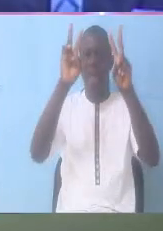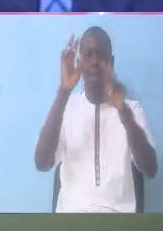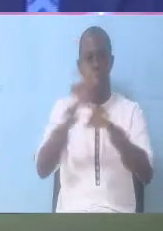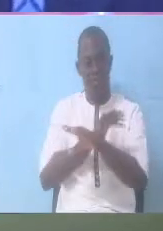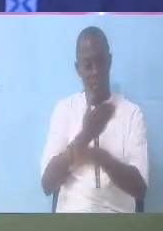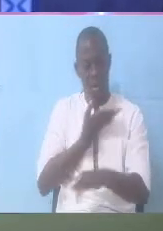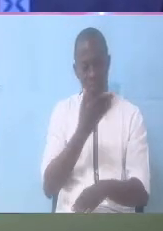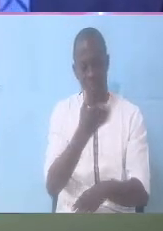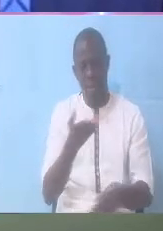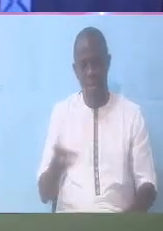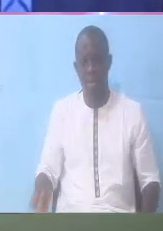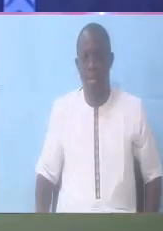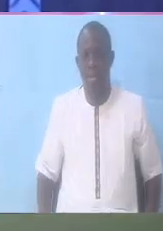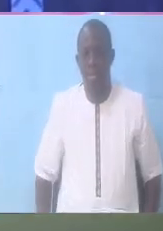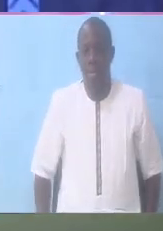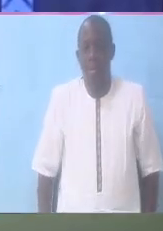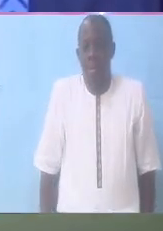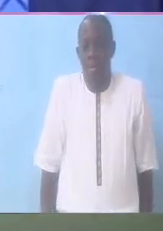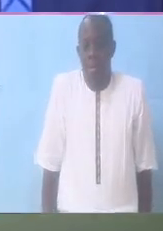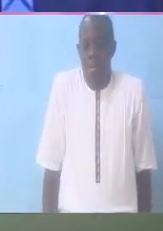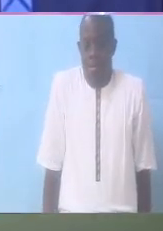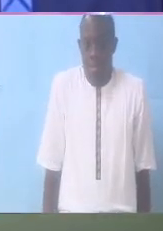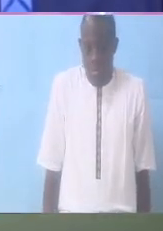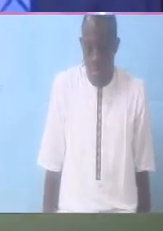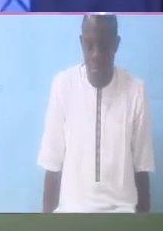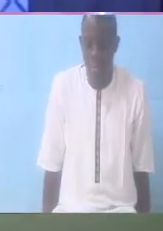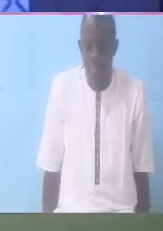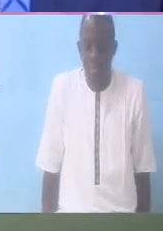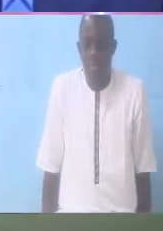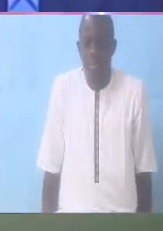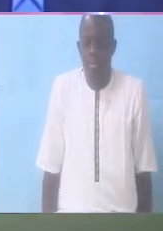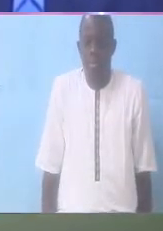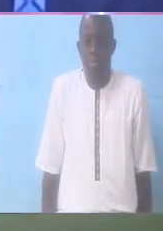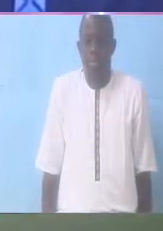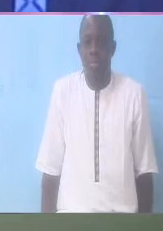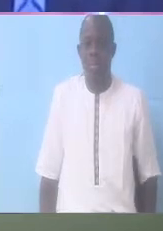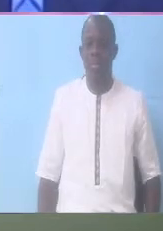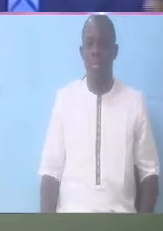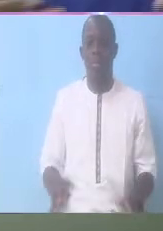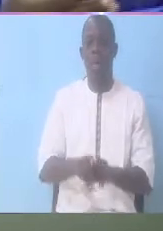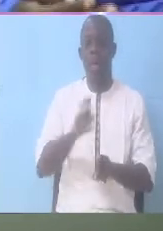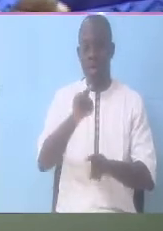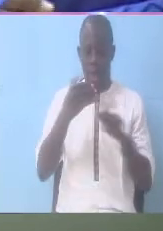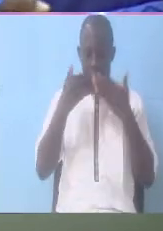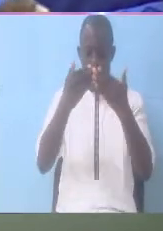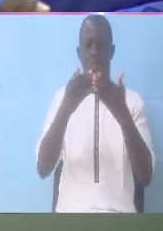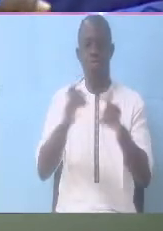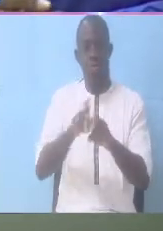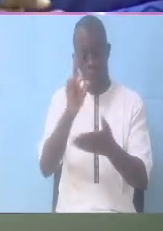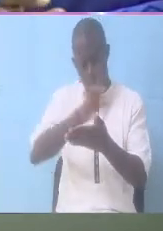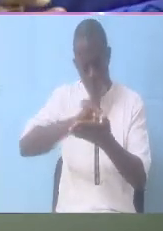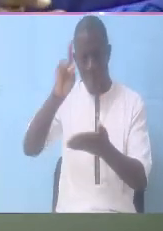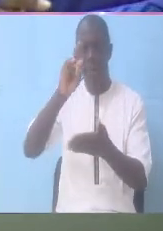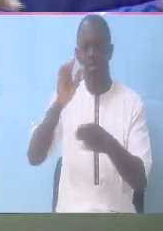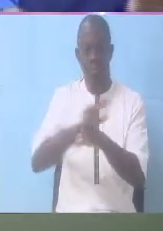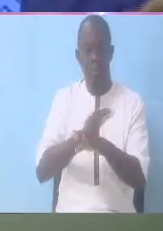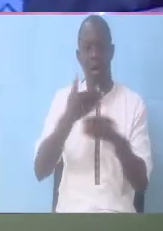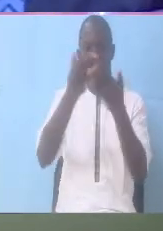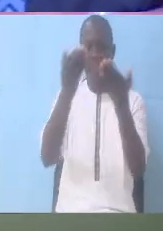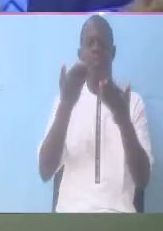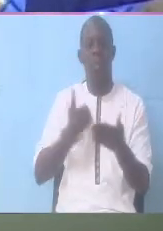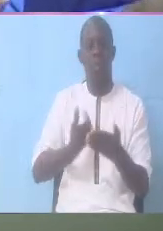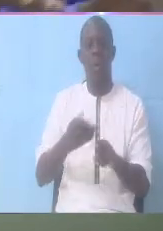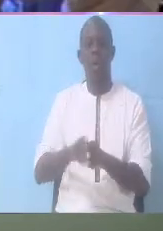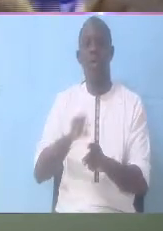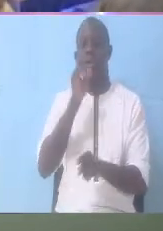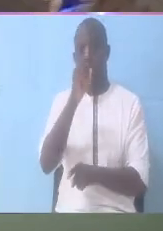wasn't. No, I wasn't. But this is the information you provided before. I've never given you